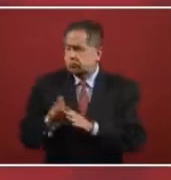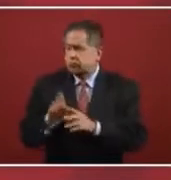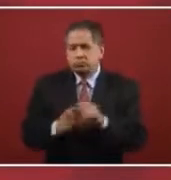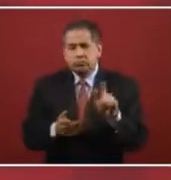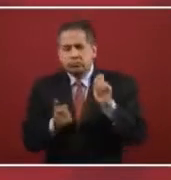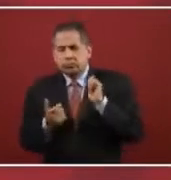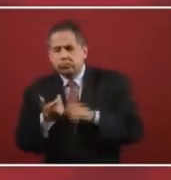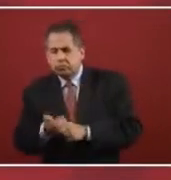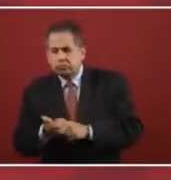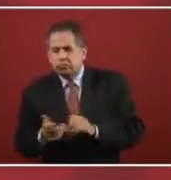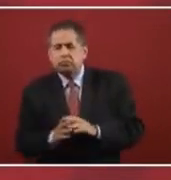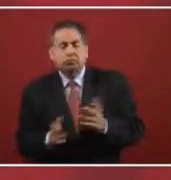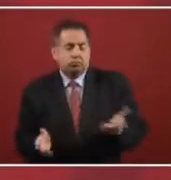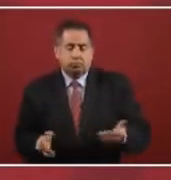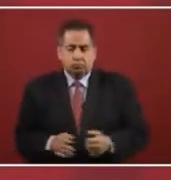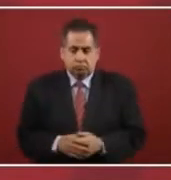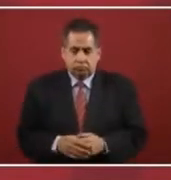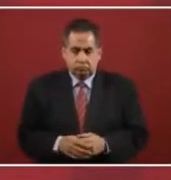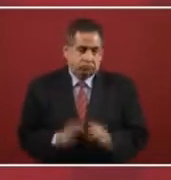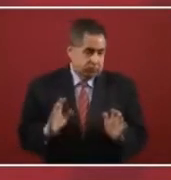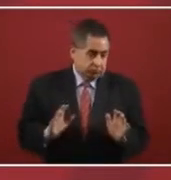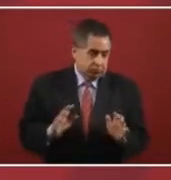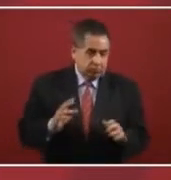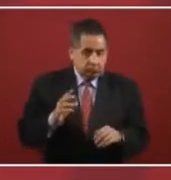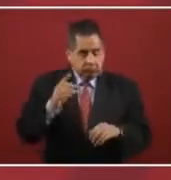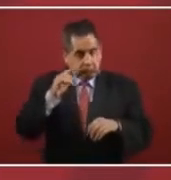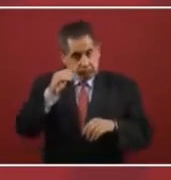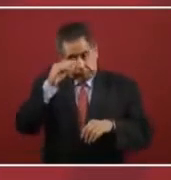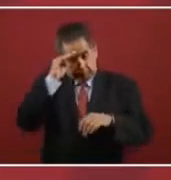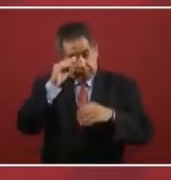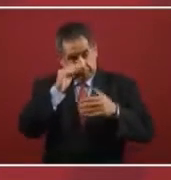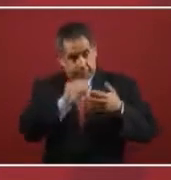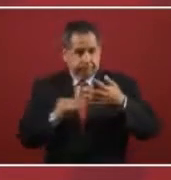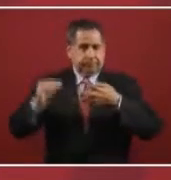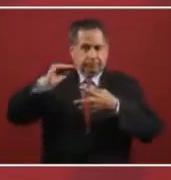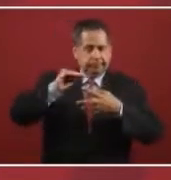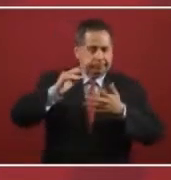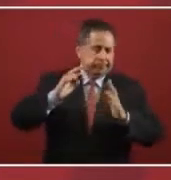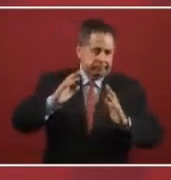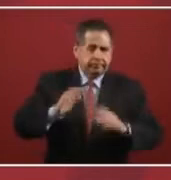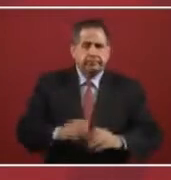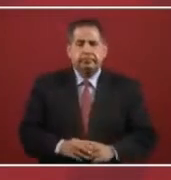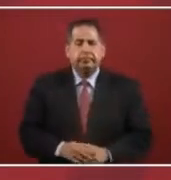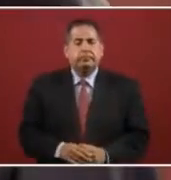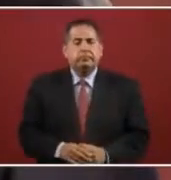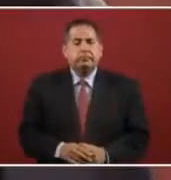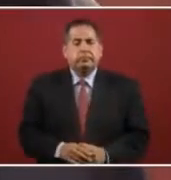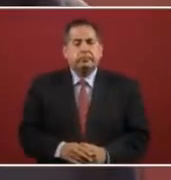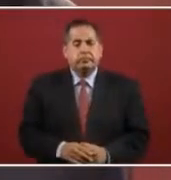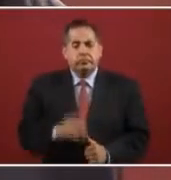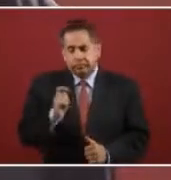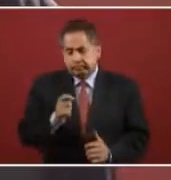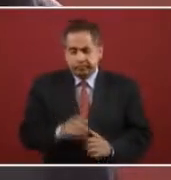So how are they going to charge? I'm referring to the ones above.